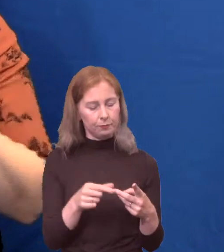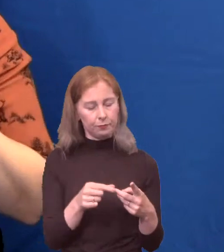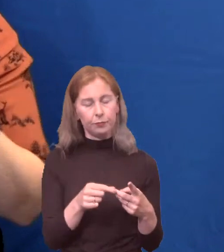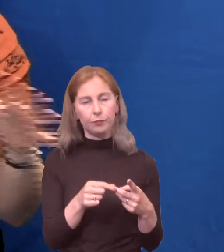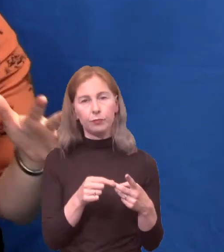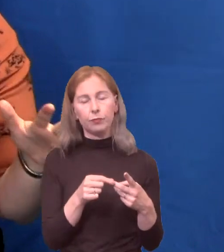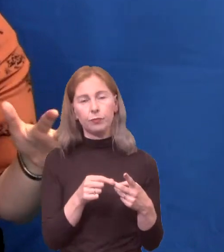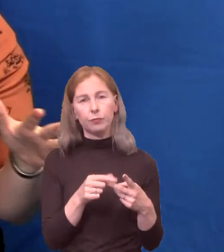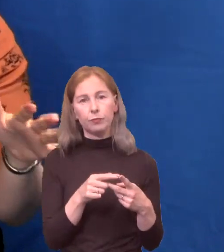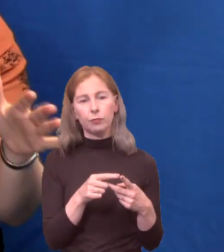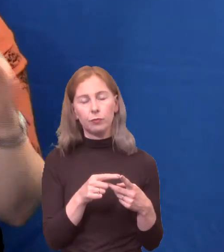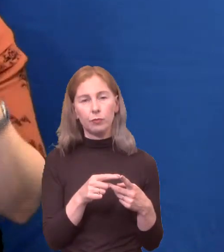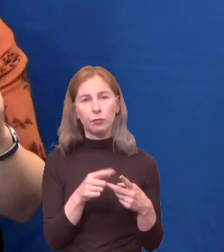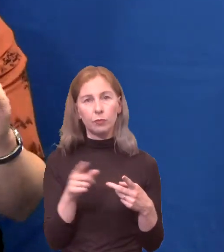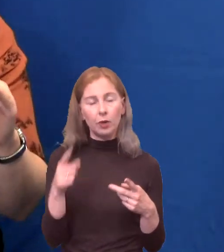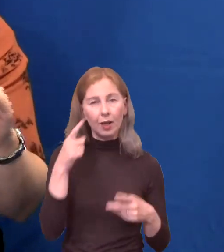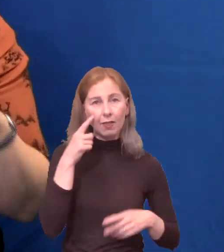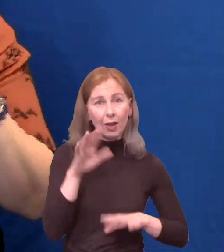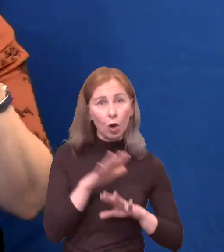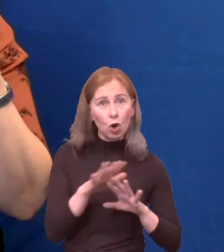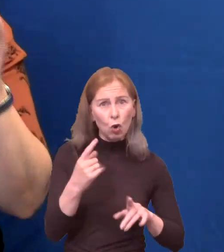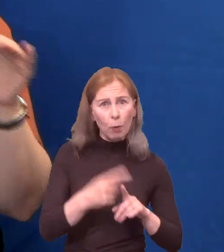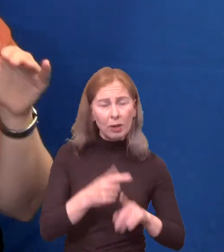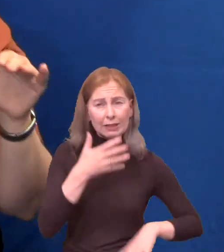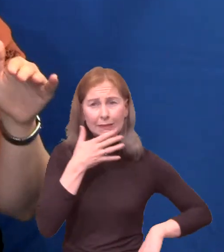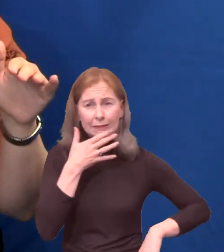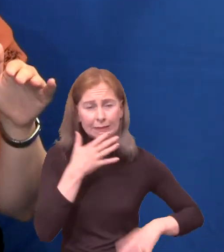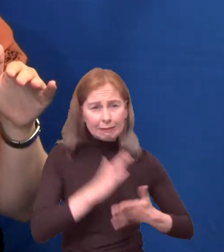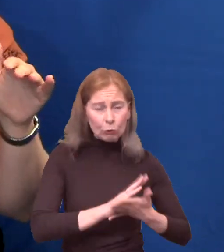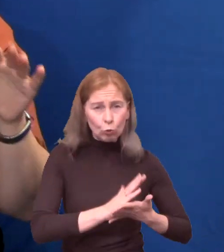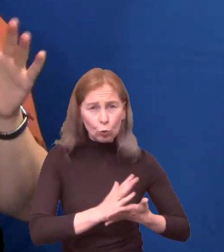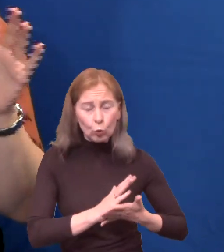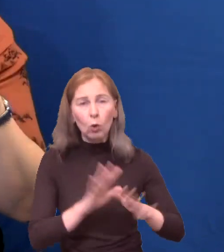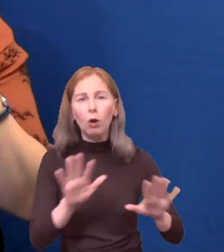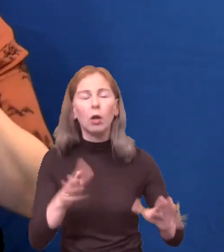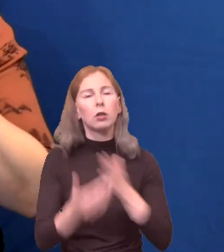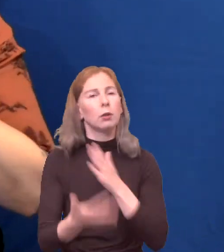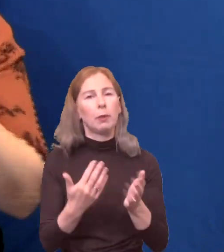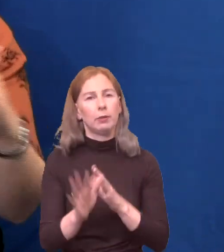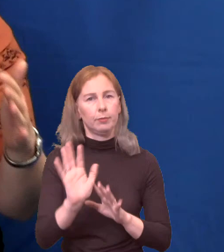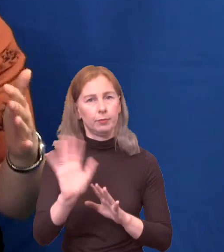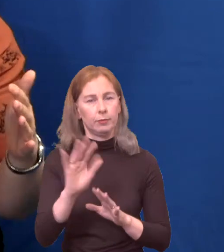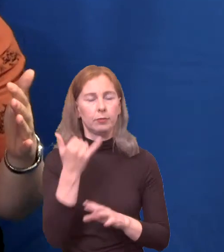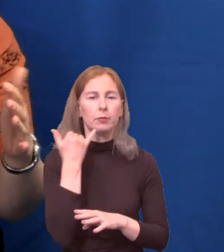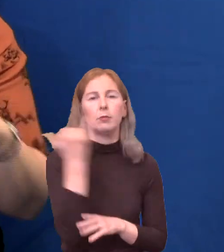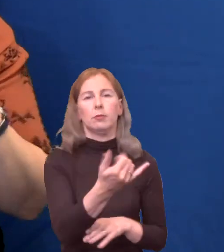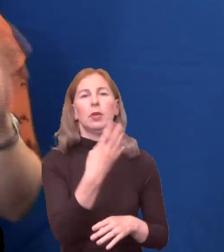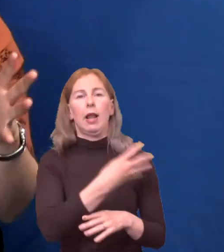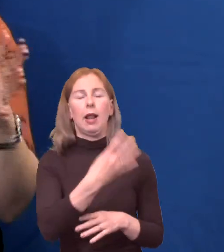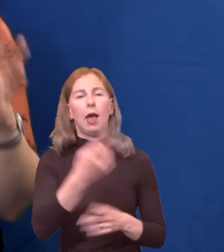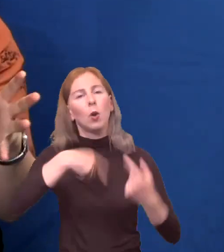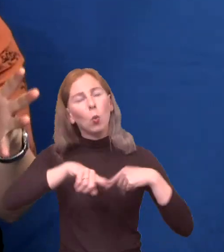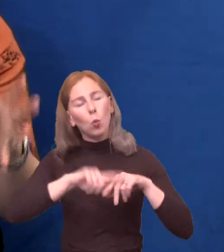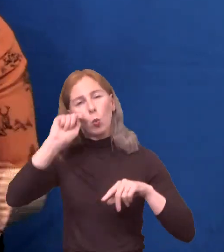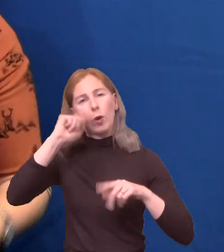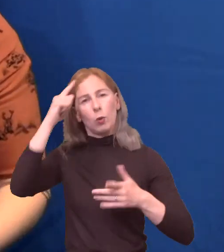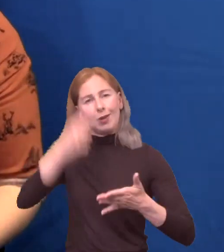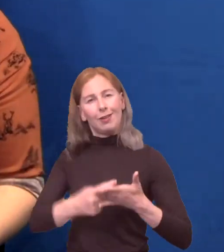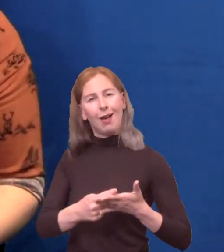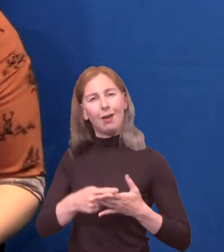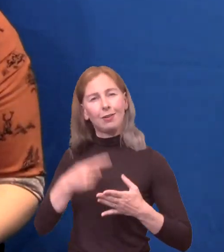It's not an inconvenience. If it isn't an emergency, we can sort that out in our contact centre. So we'd always rather that you be safe rather than